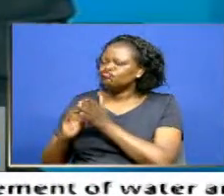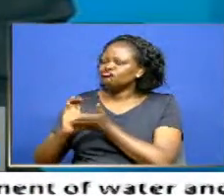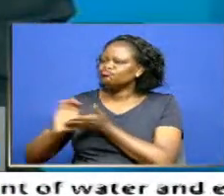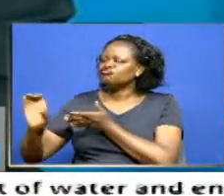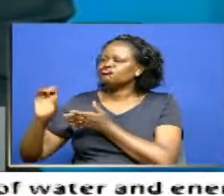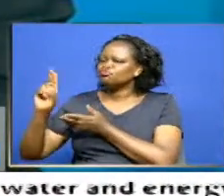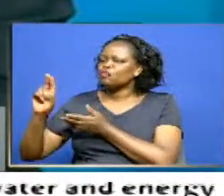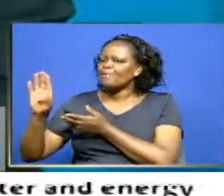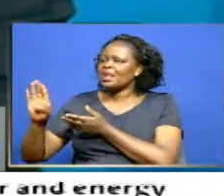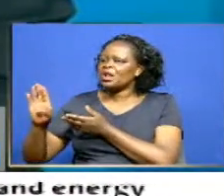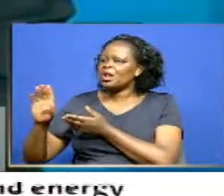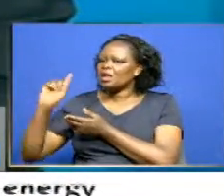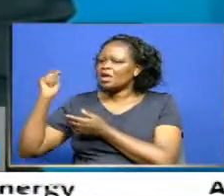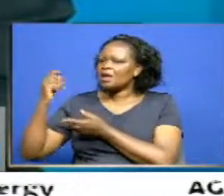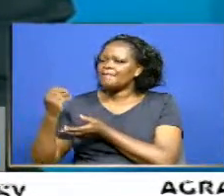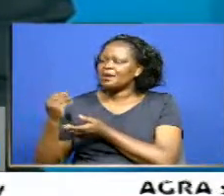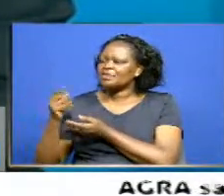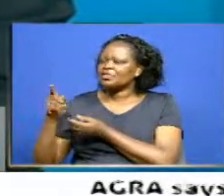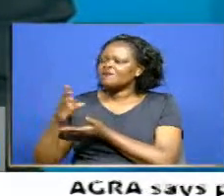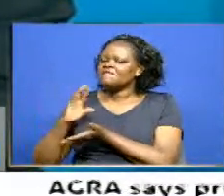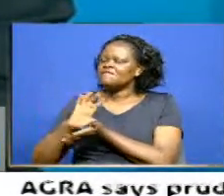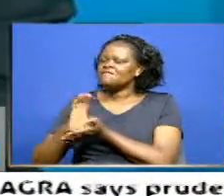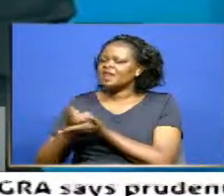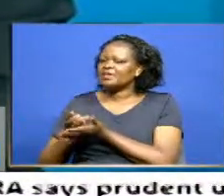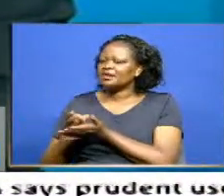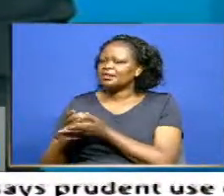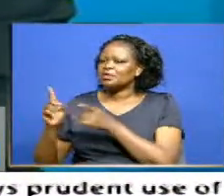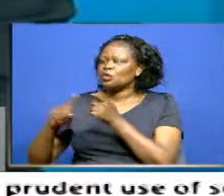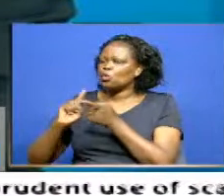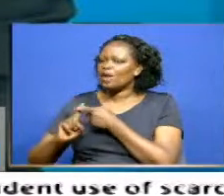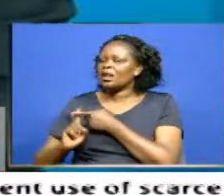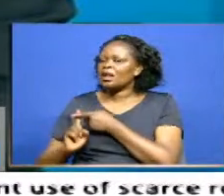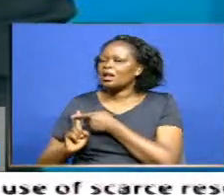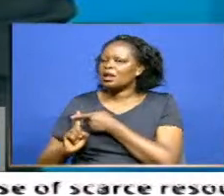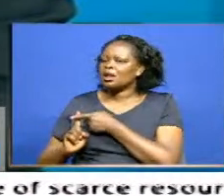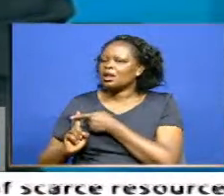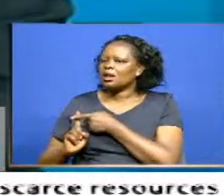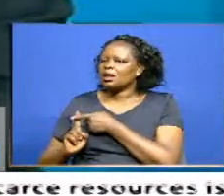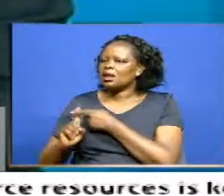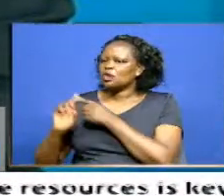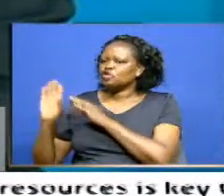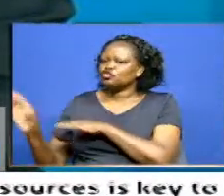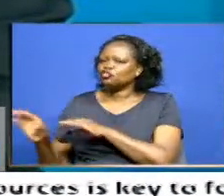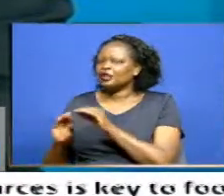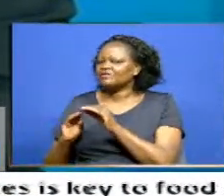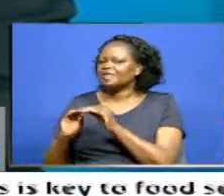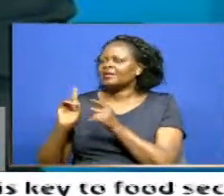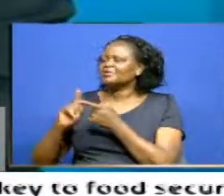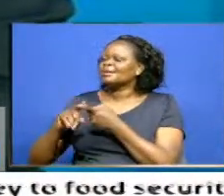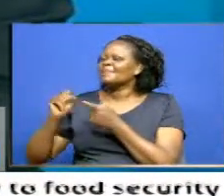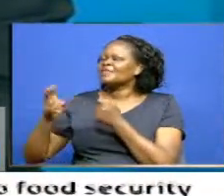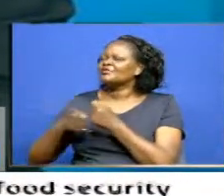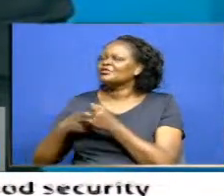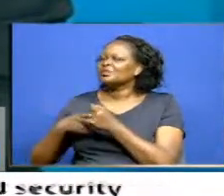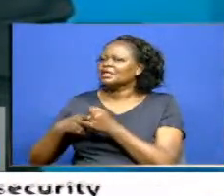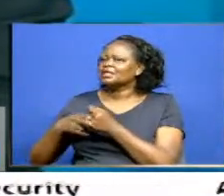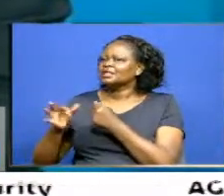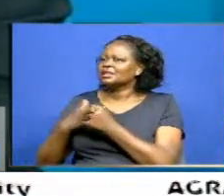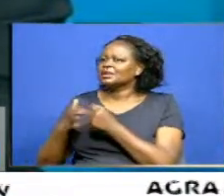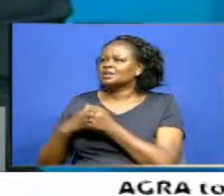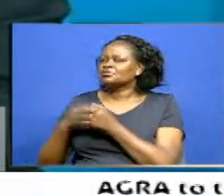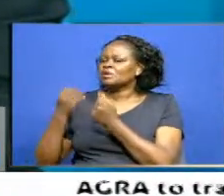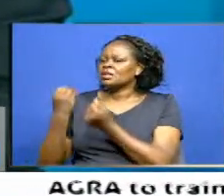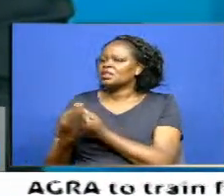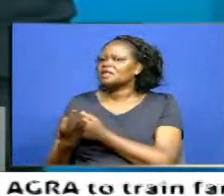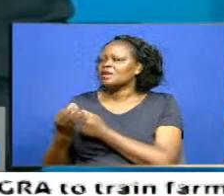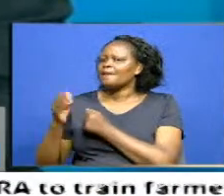billion Kenya shillings into that fund. When the transfers up to until July, August was 13 billion through the cash transfer